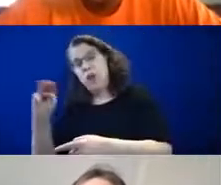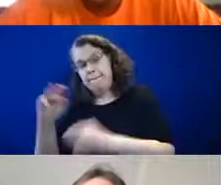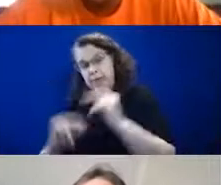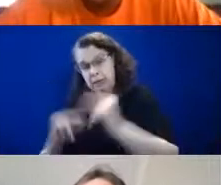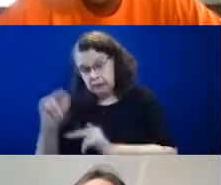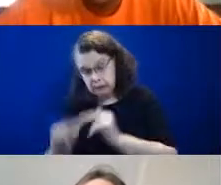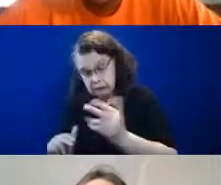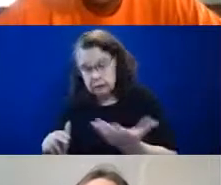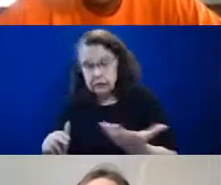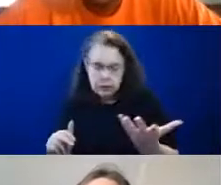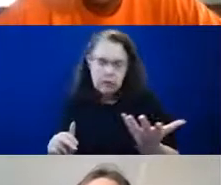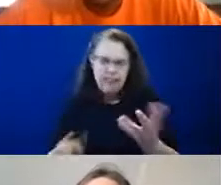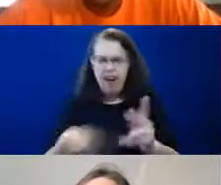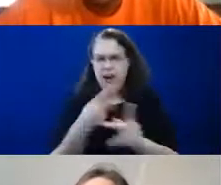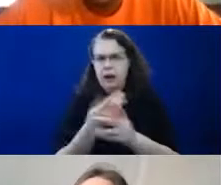to